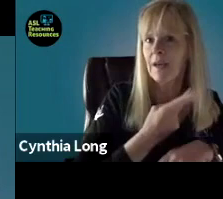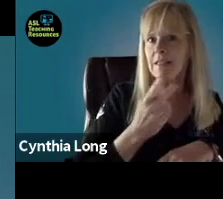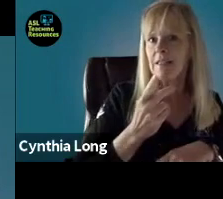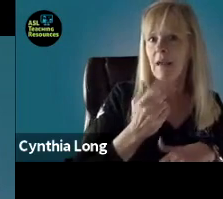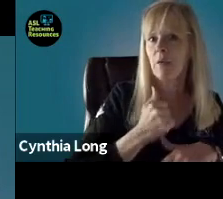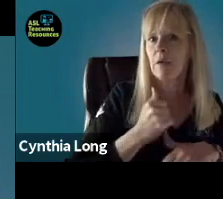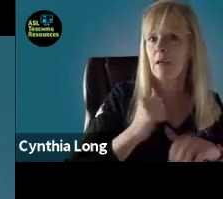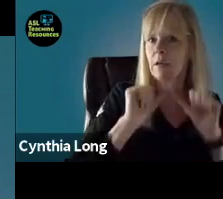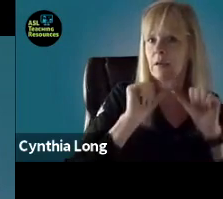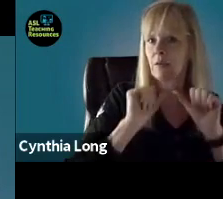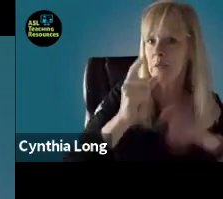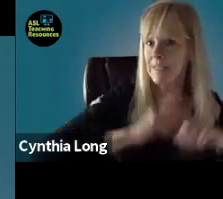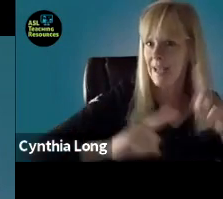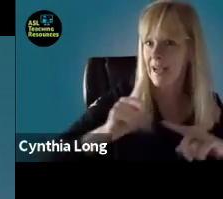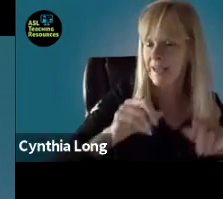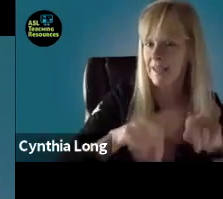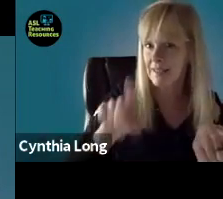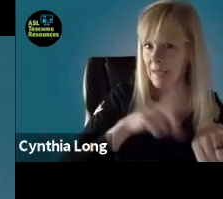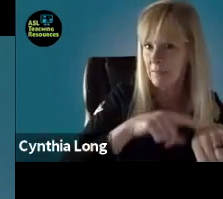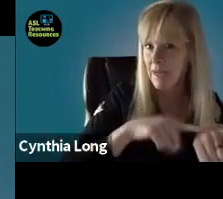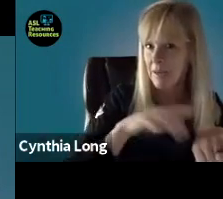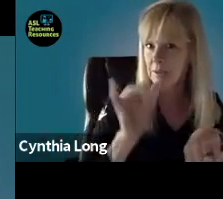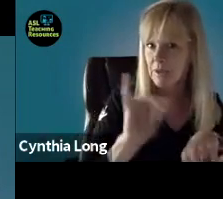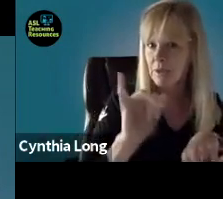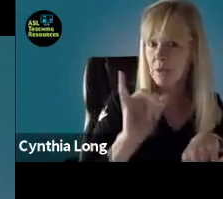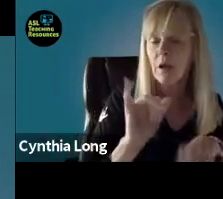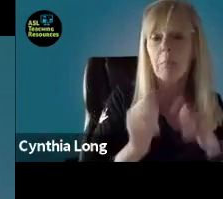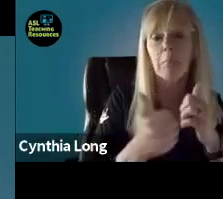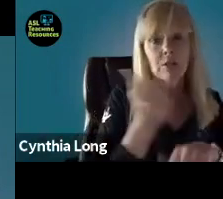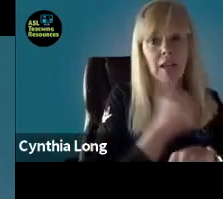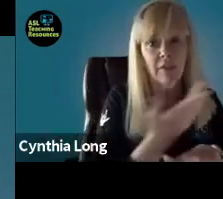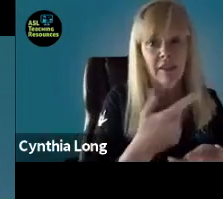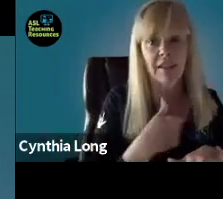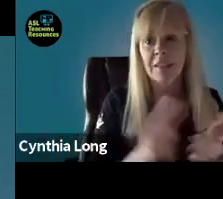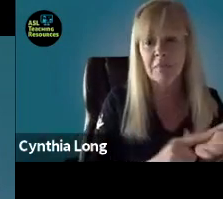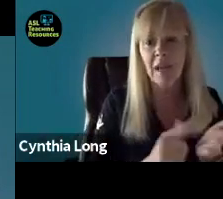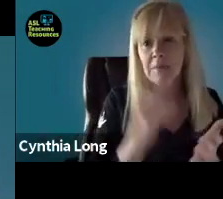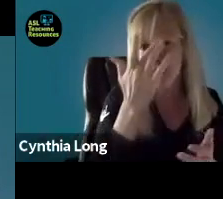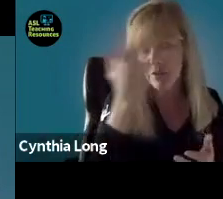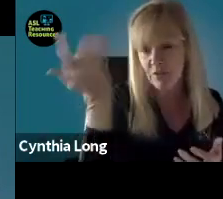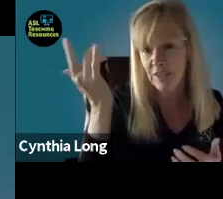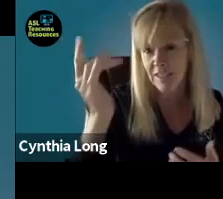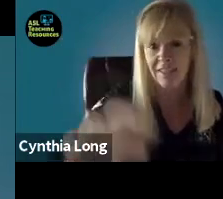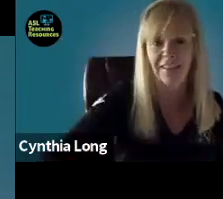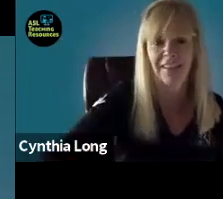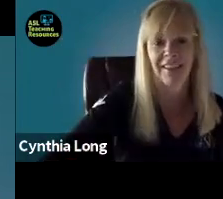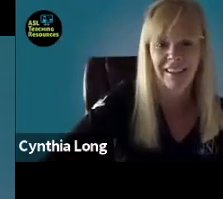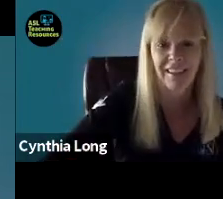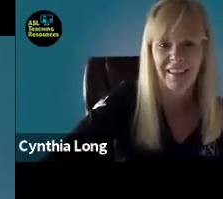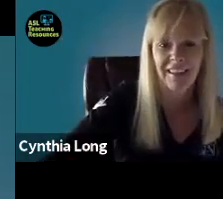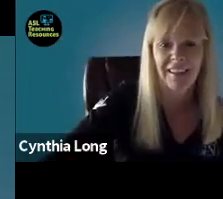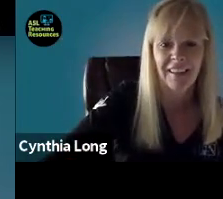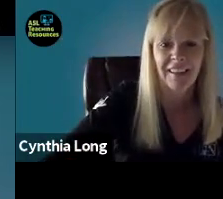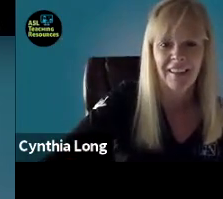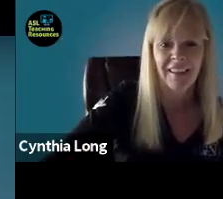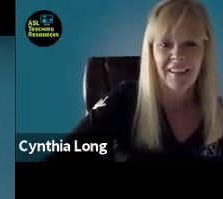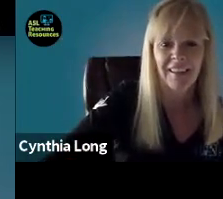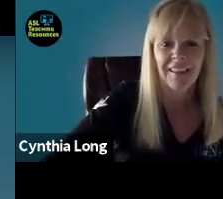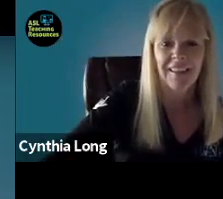keep us. Going. And you're a bunny at the same time too. Maybe you're the blue bunny. Sometimes you're hopping blue.